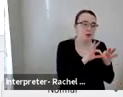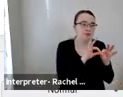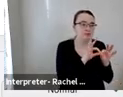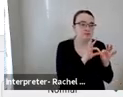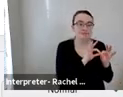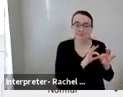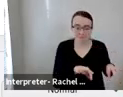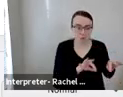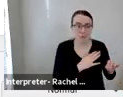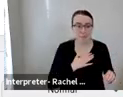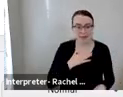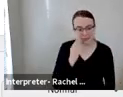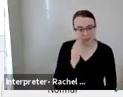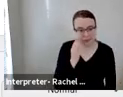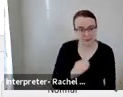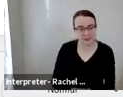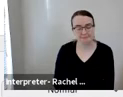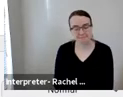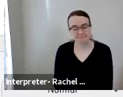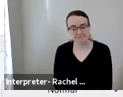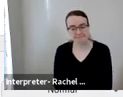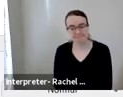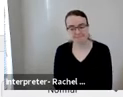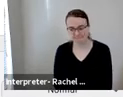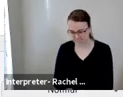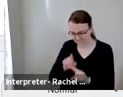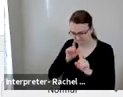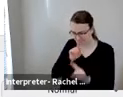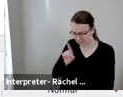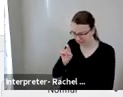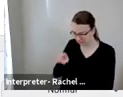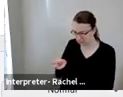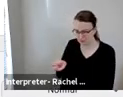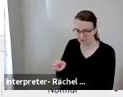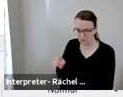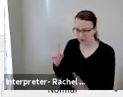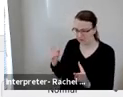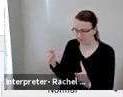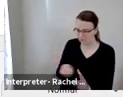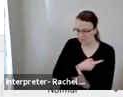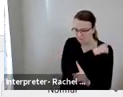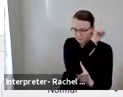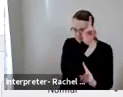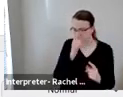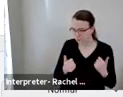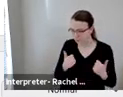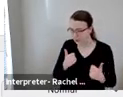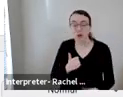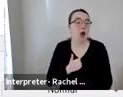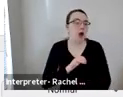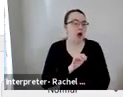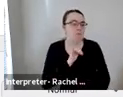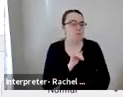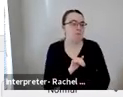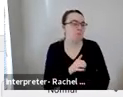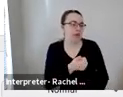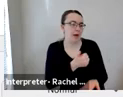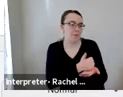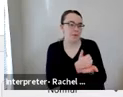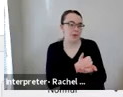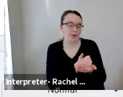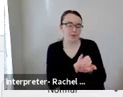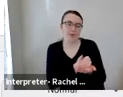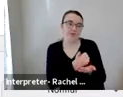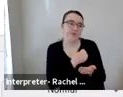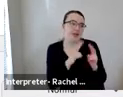that's been my experience. Does that answer your question, or did I go way off on a tangent? No, that was actually helpful. Very